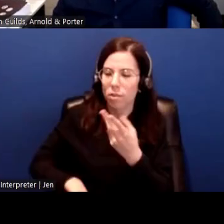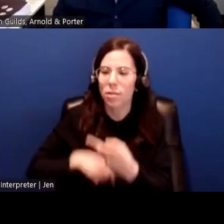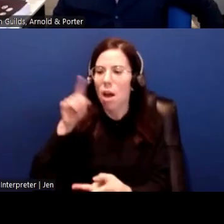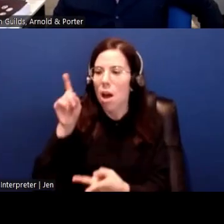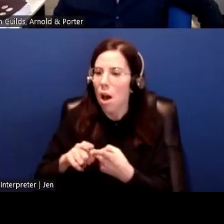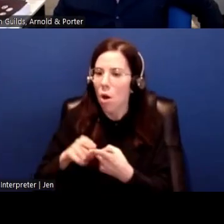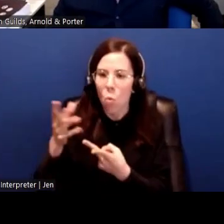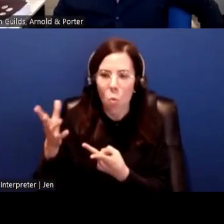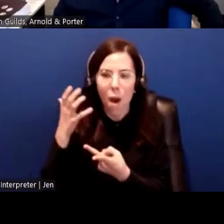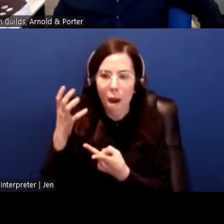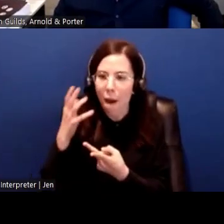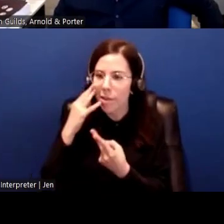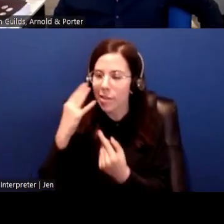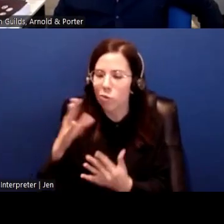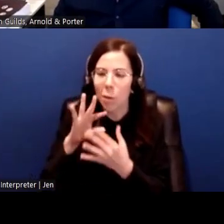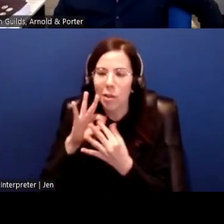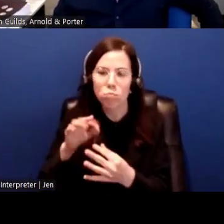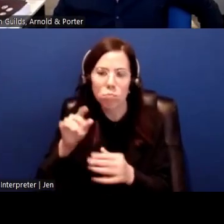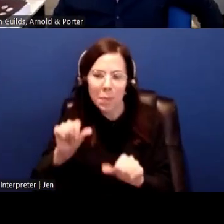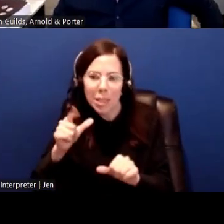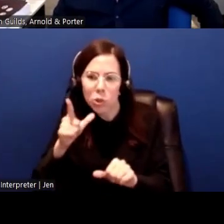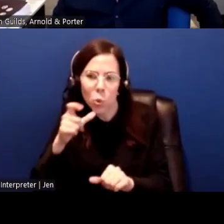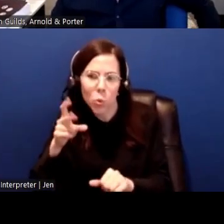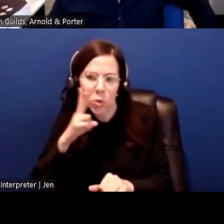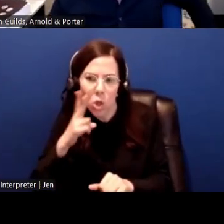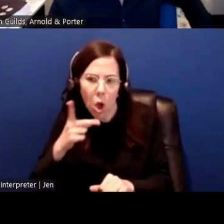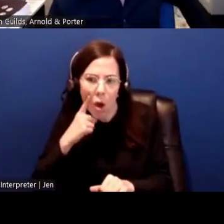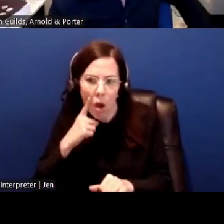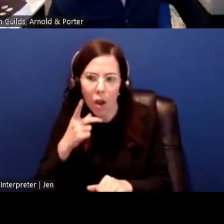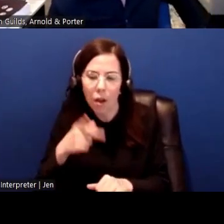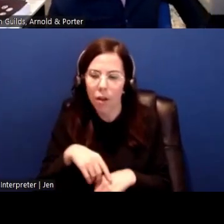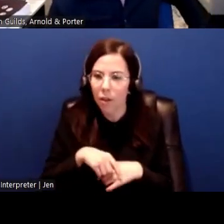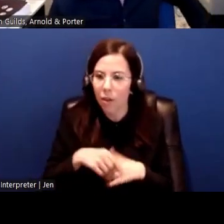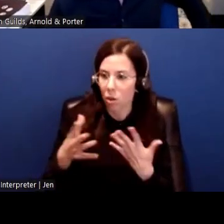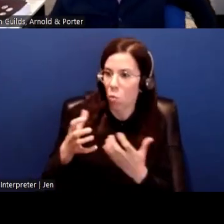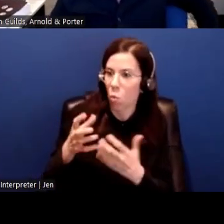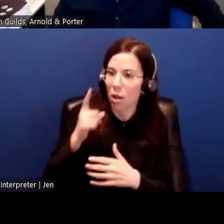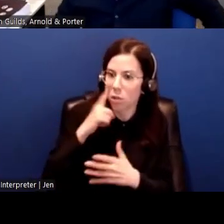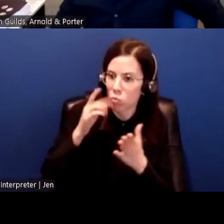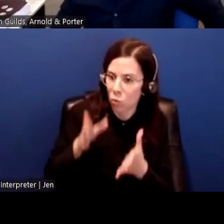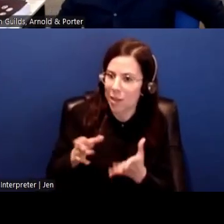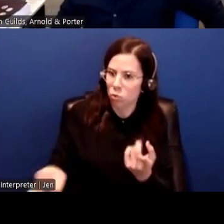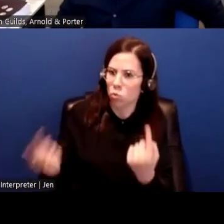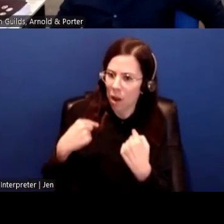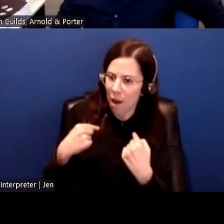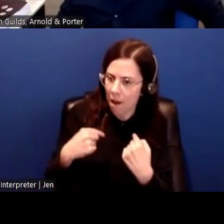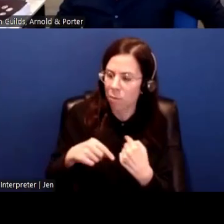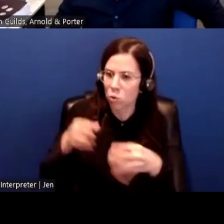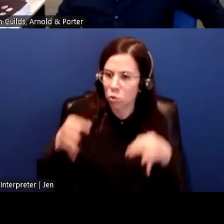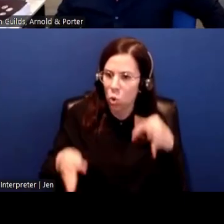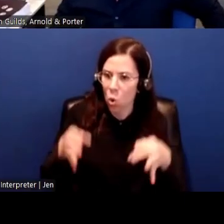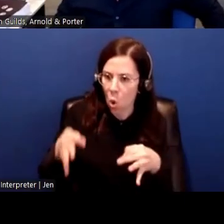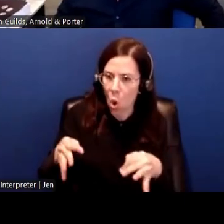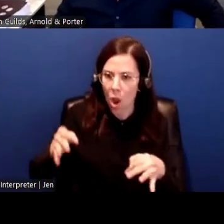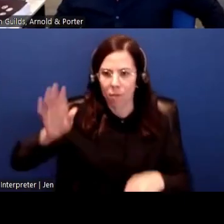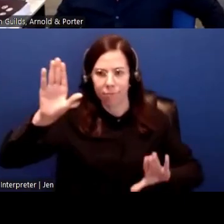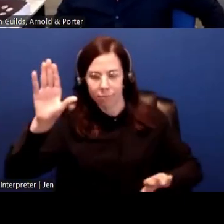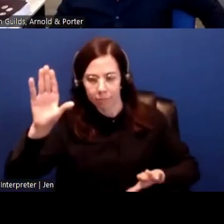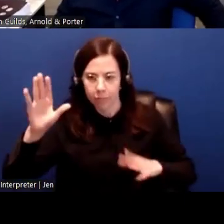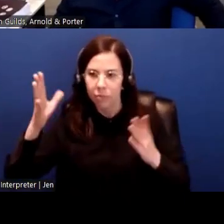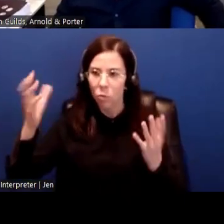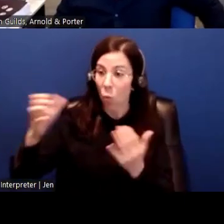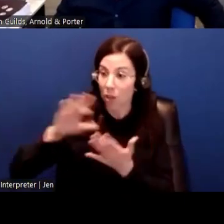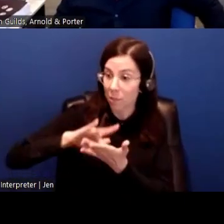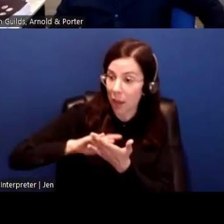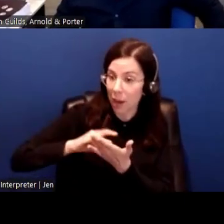information regarding potential witnesses, wants witnesses to be called to the courtroom, wants medical records to be